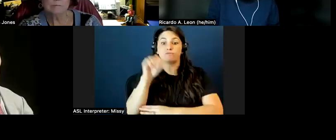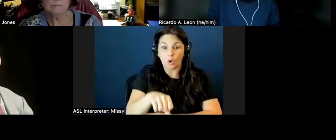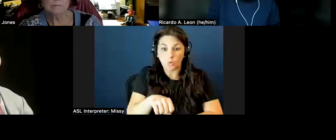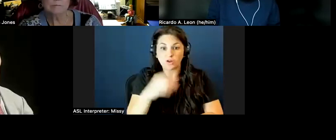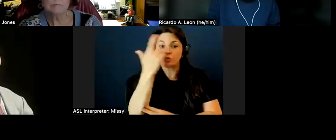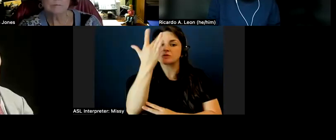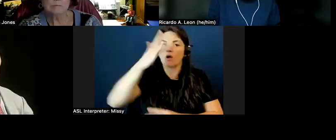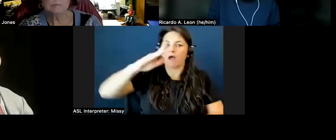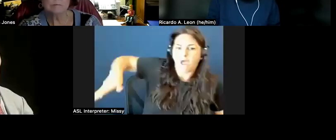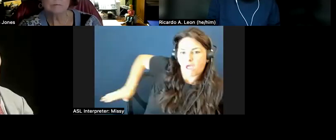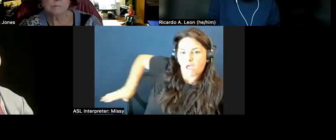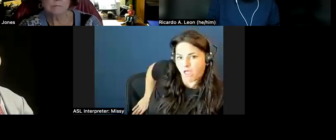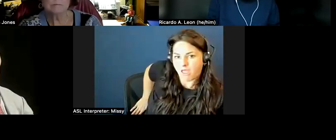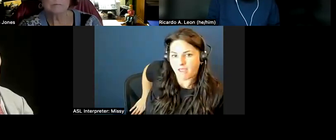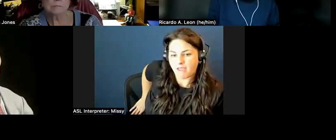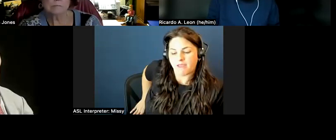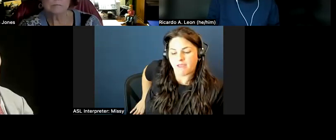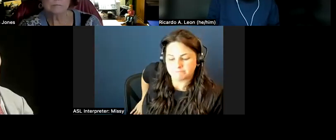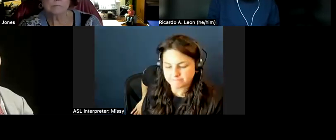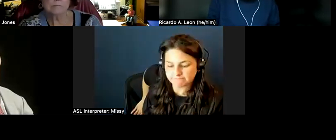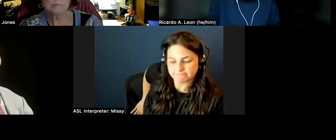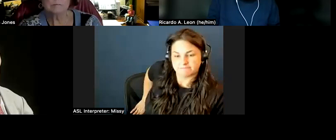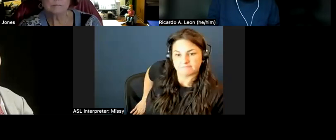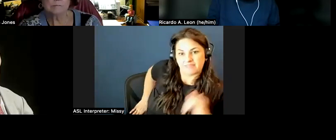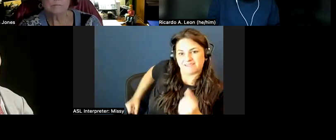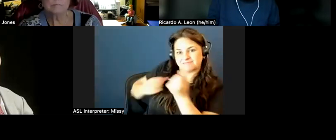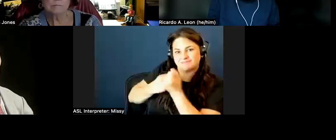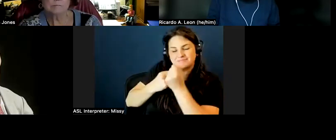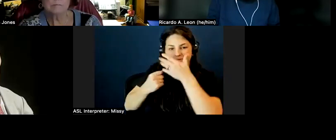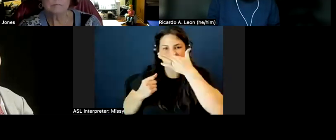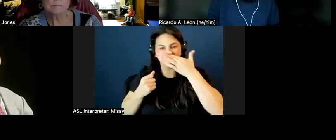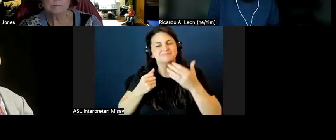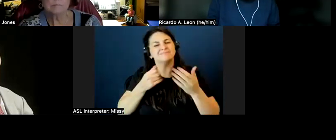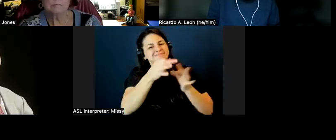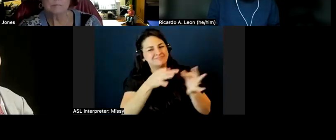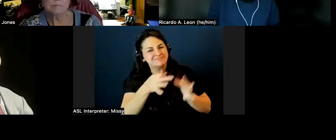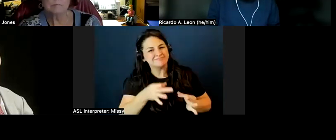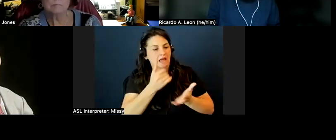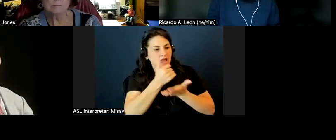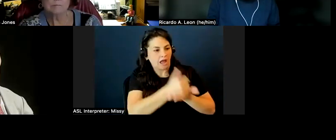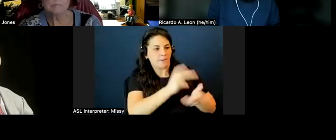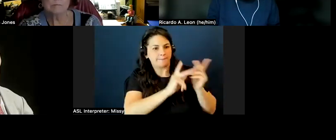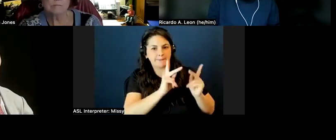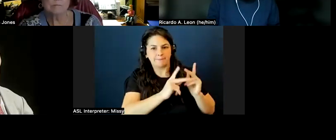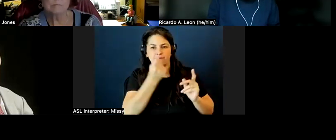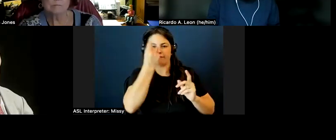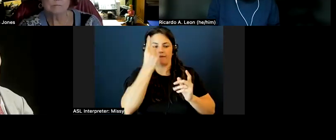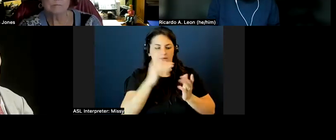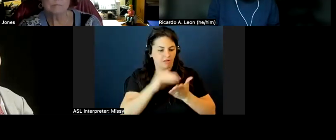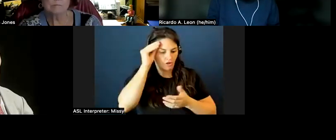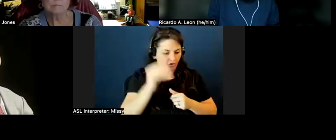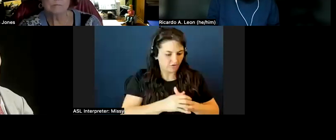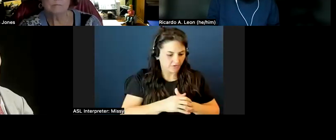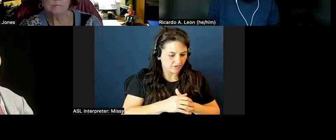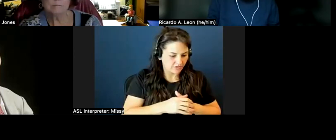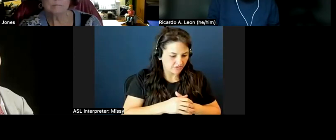that can inform a lot of decisions about how they locate things to make them reachable. If you pay attention